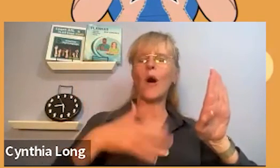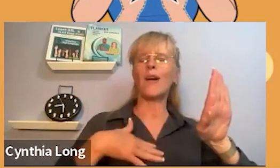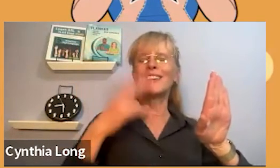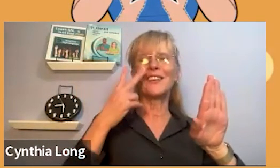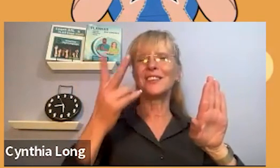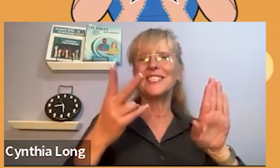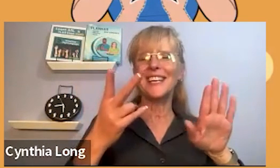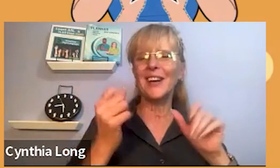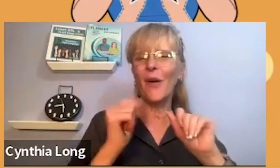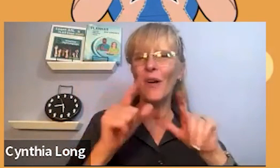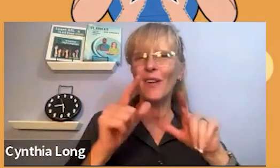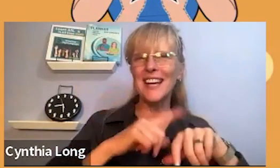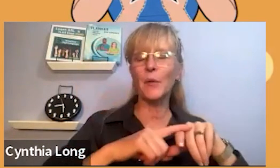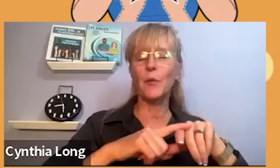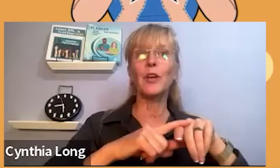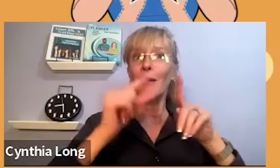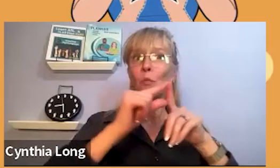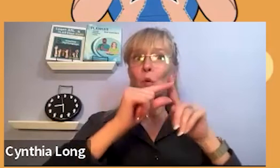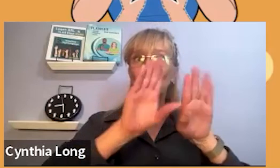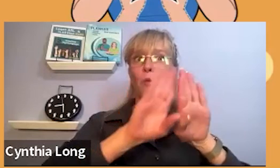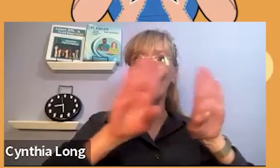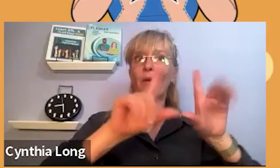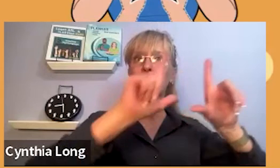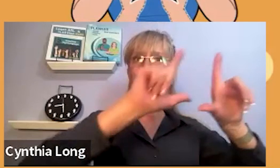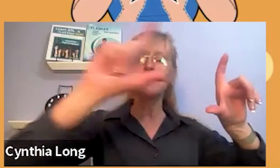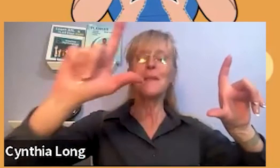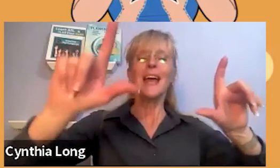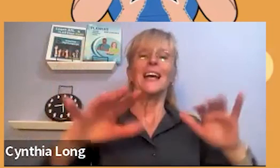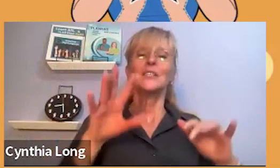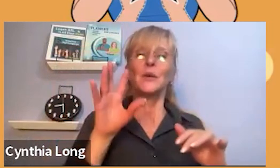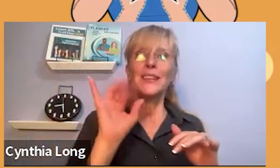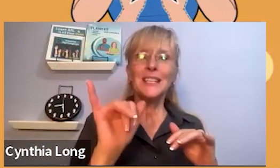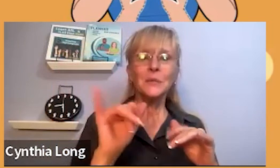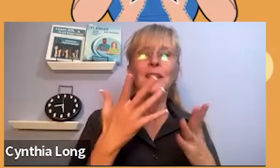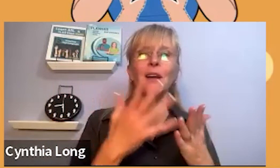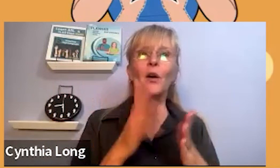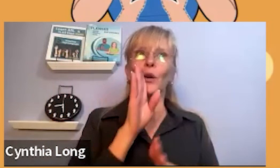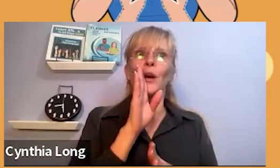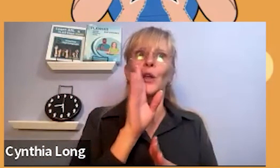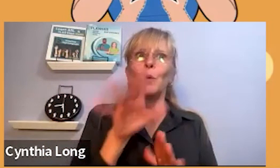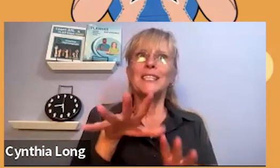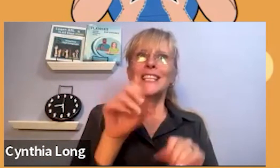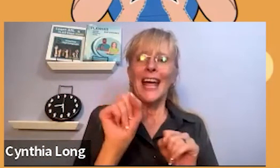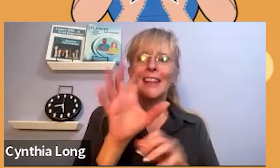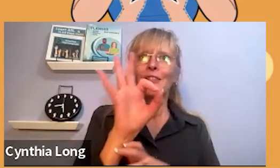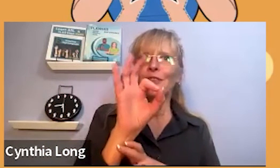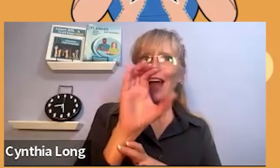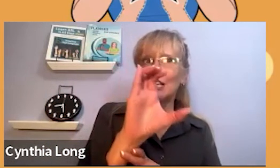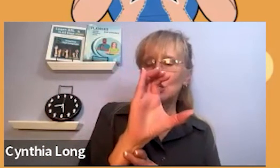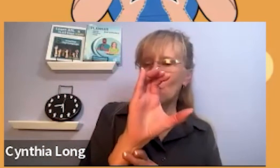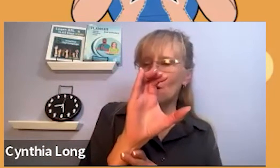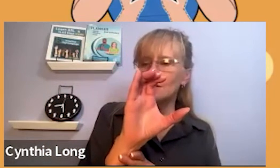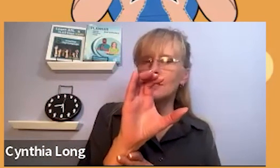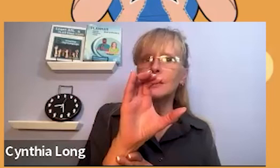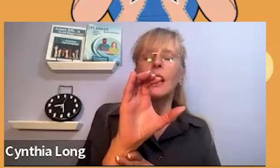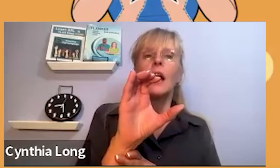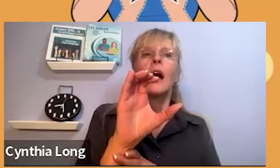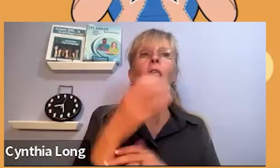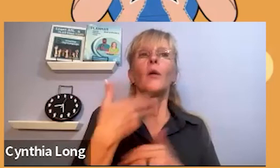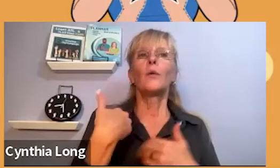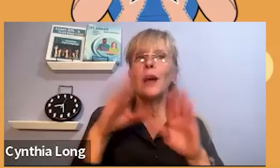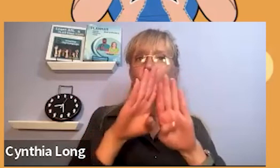on the wall. You know, you see it all the time where you have word wall, right? So this one though, you would take the